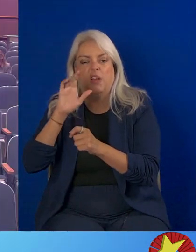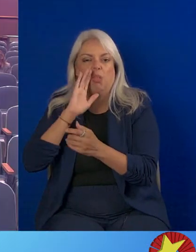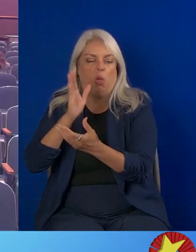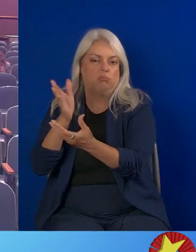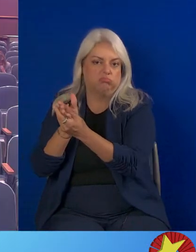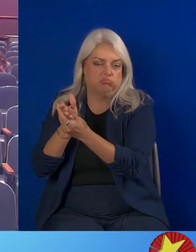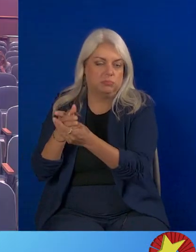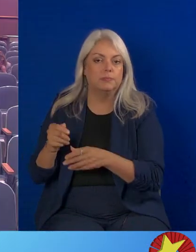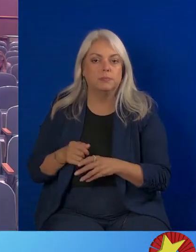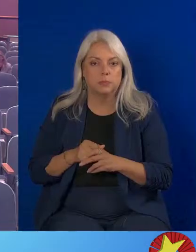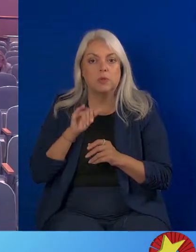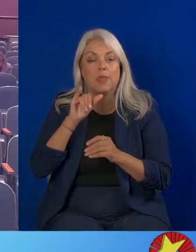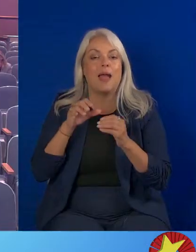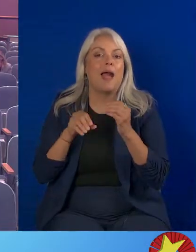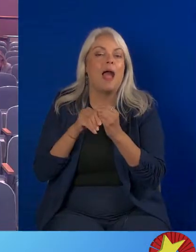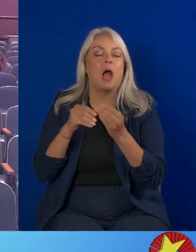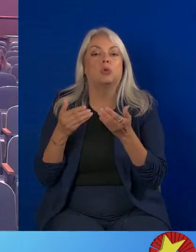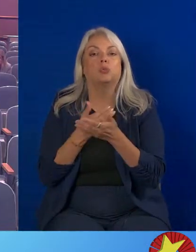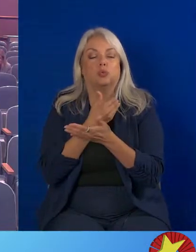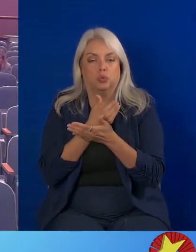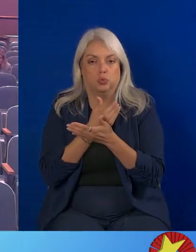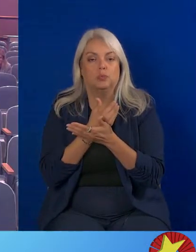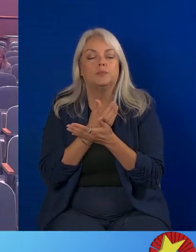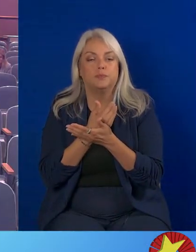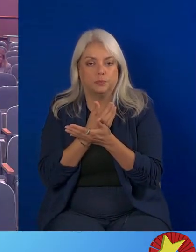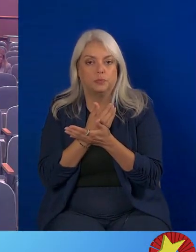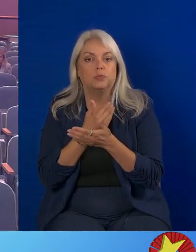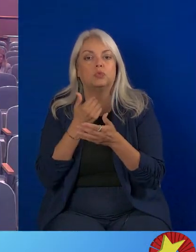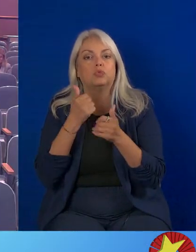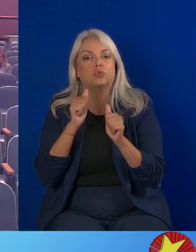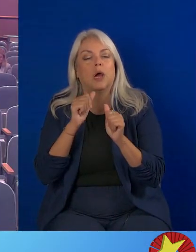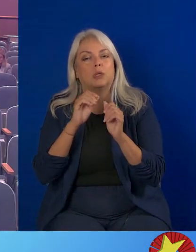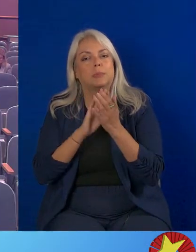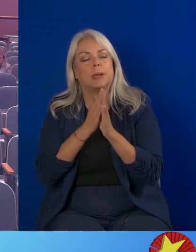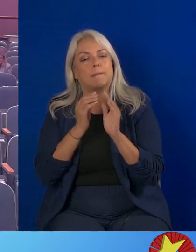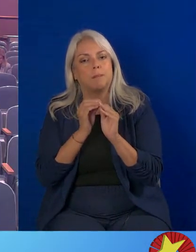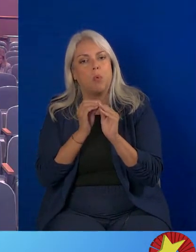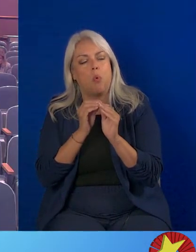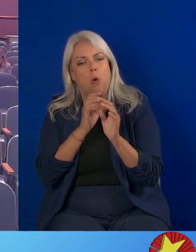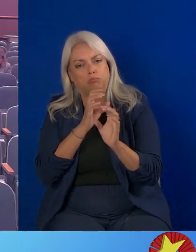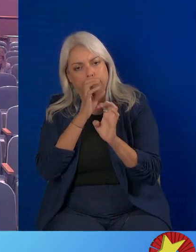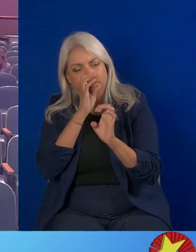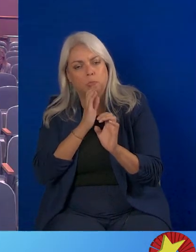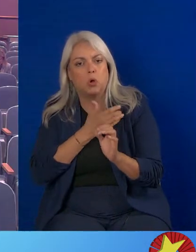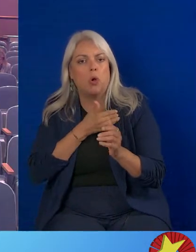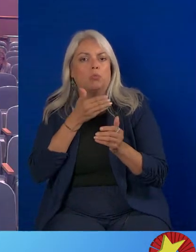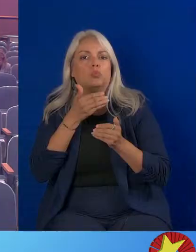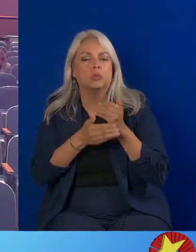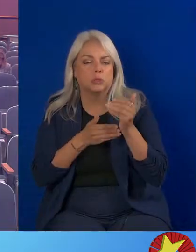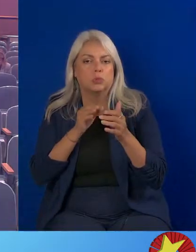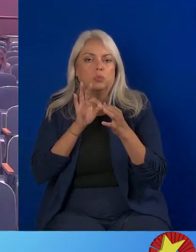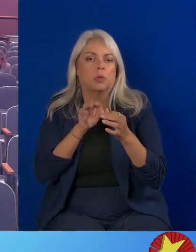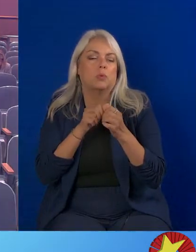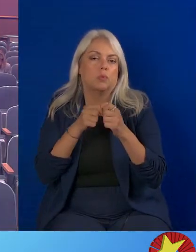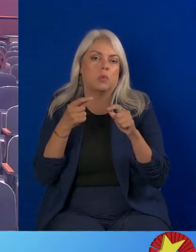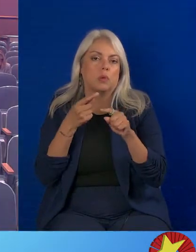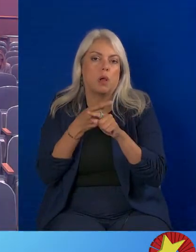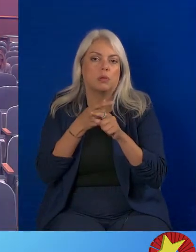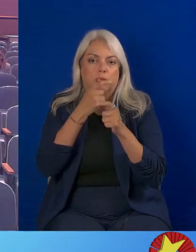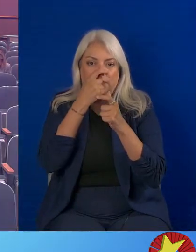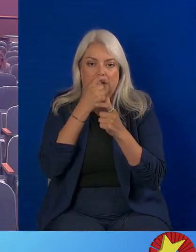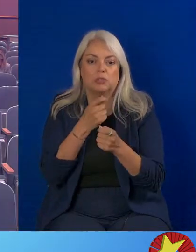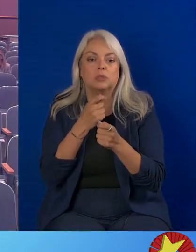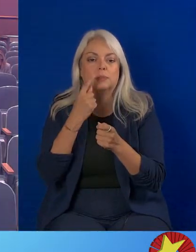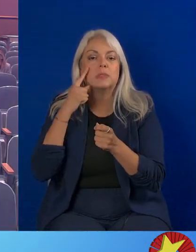And this is an effort to just try to tighten up our procedures in response to some of the